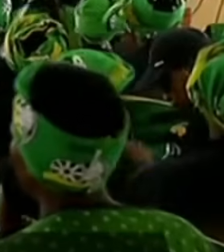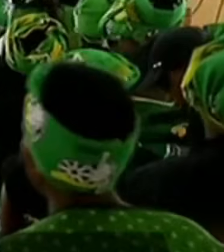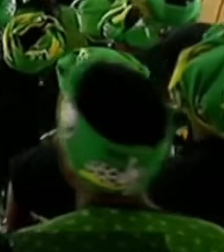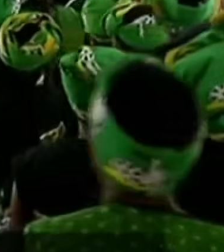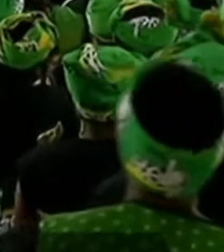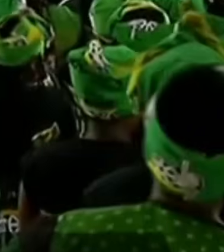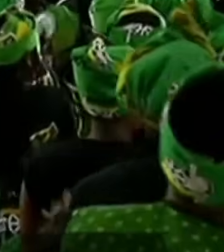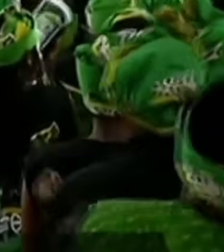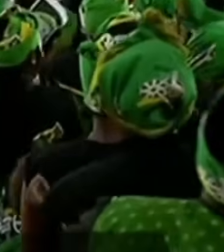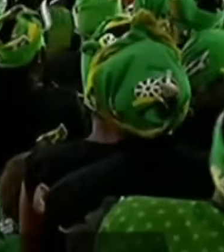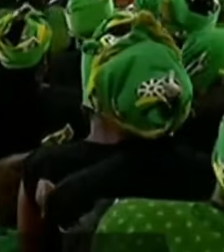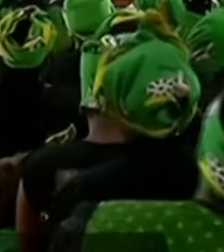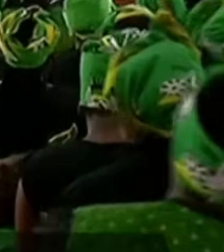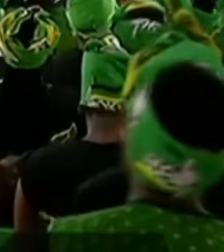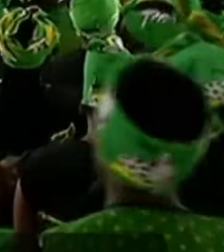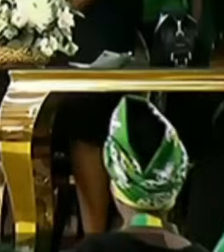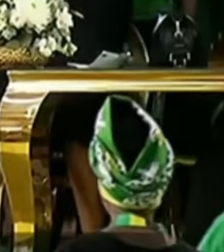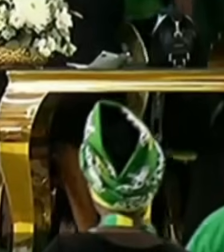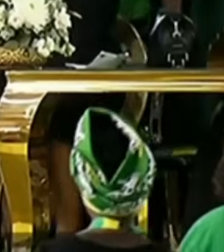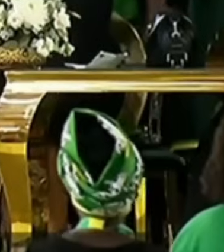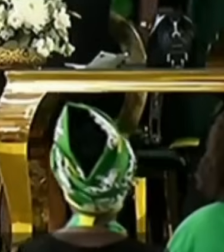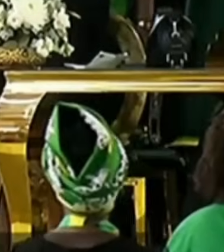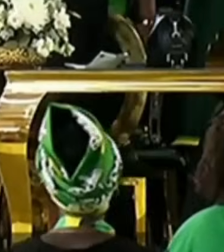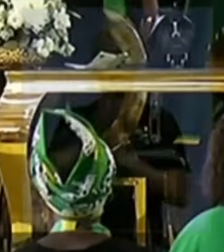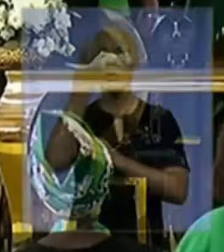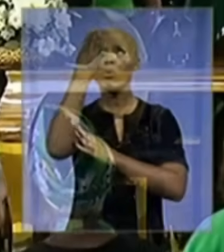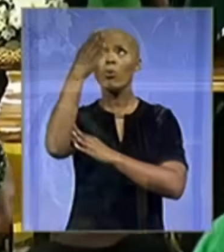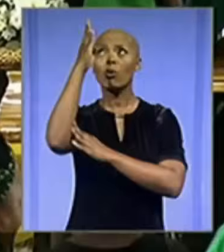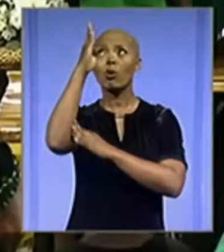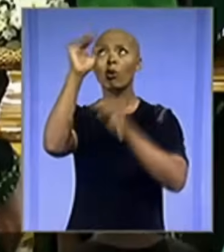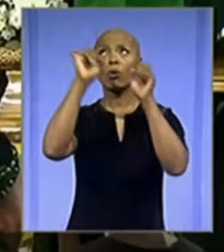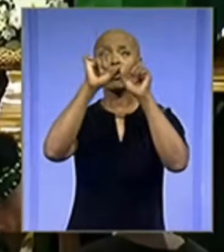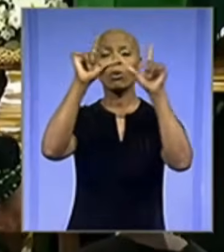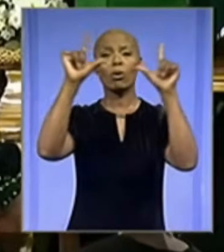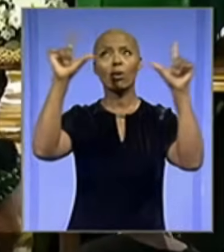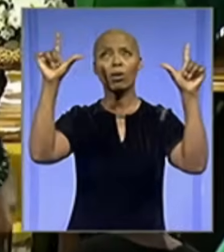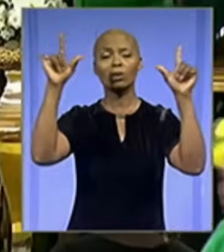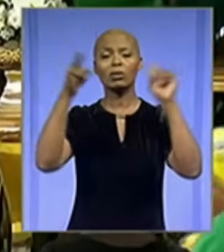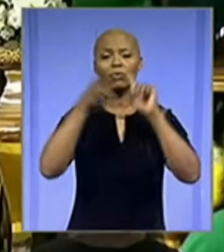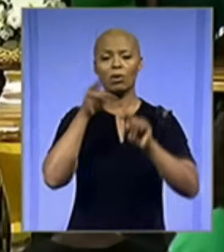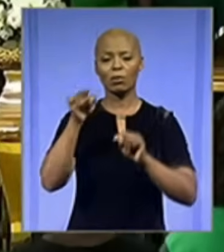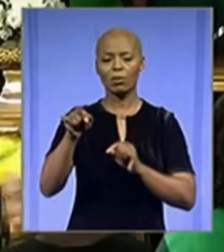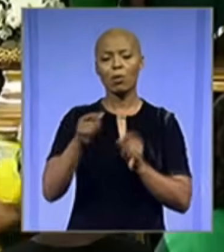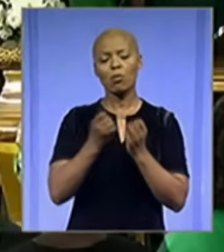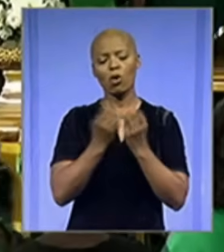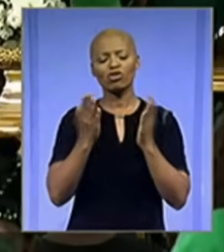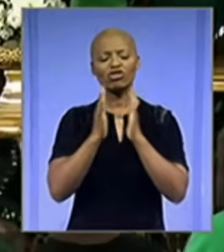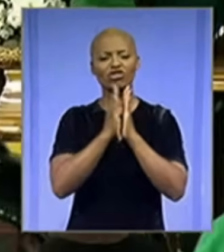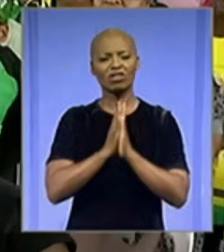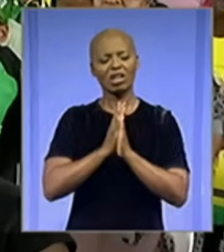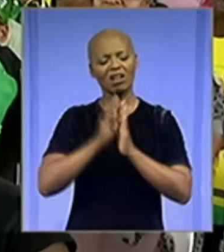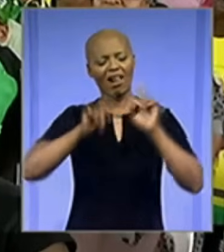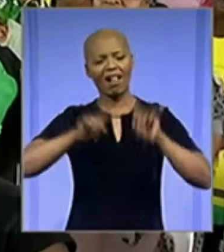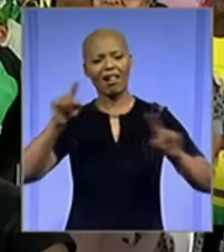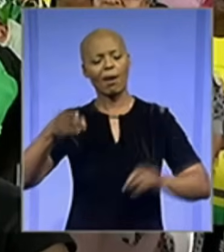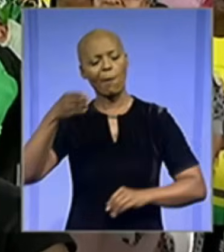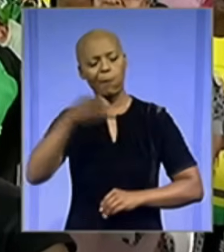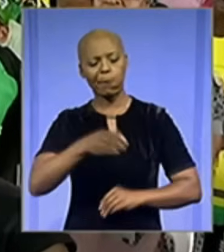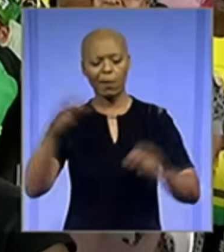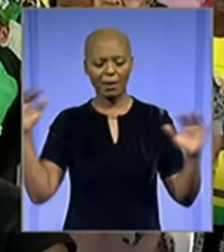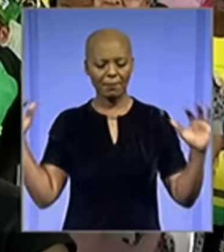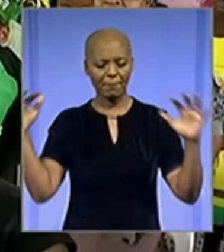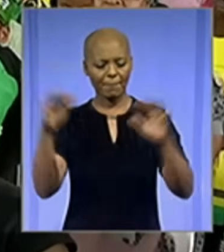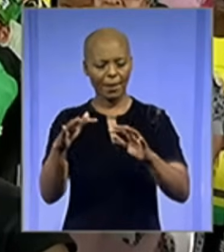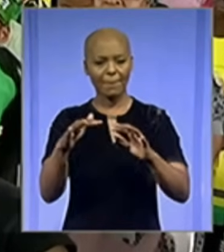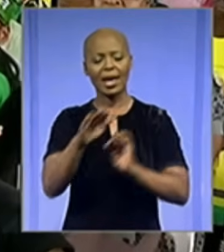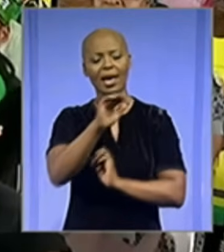Ba batla tsereganyo ya modimo basadi go tswa kwa dikerekeng tse di farologaneng ba kgobokane go rapelela naga. ANC ga